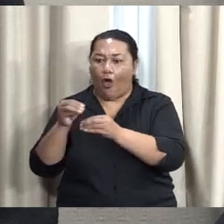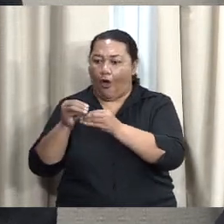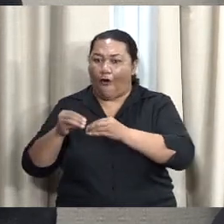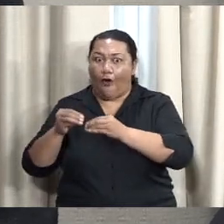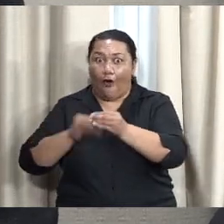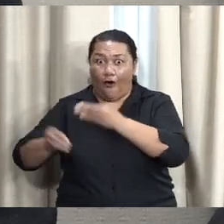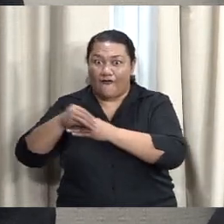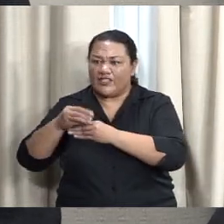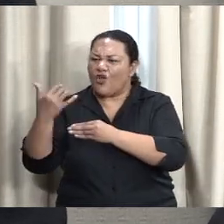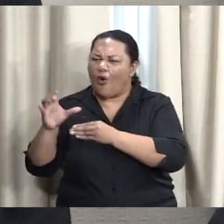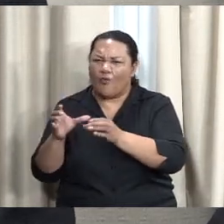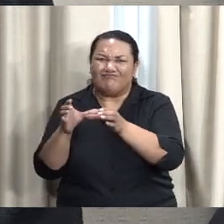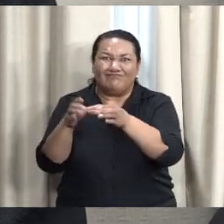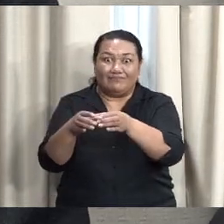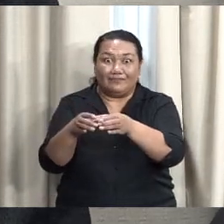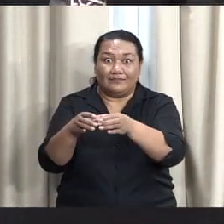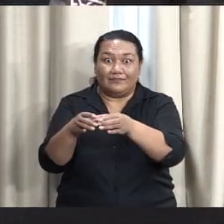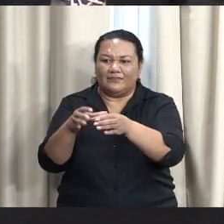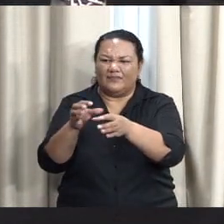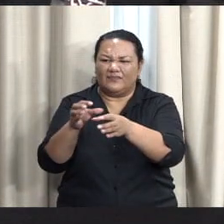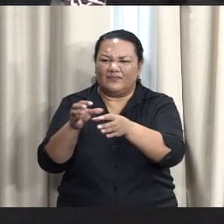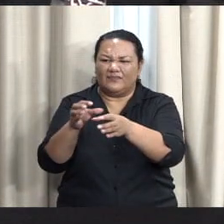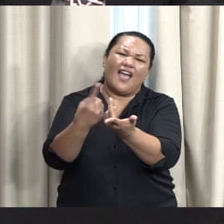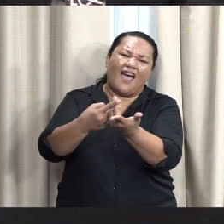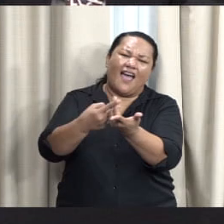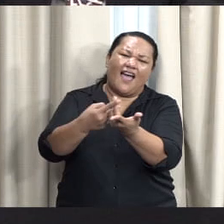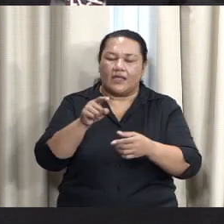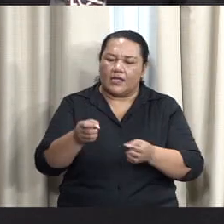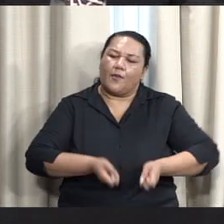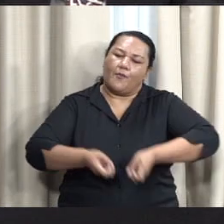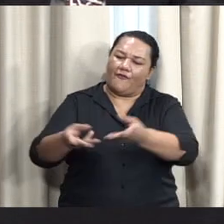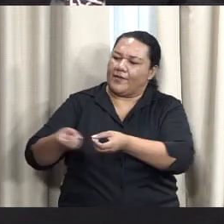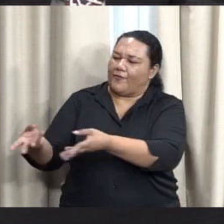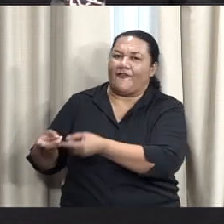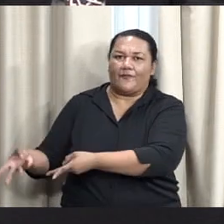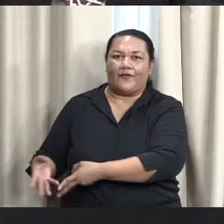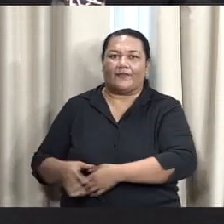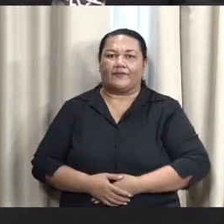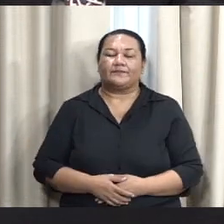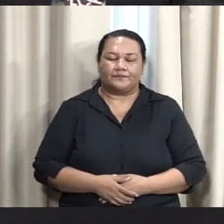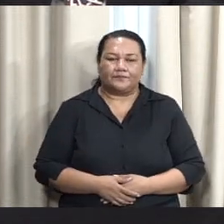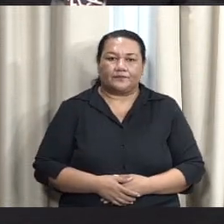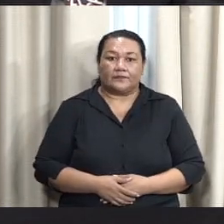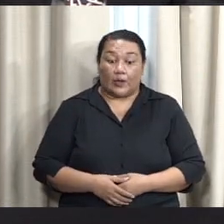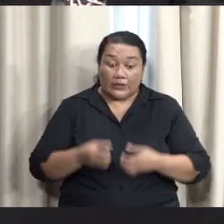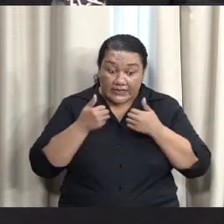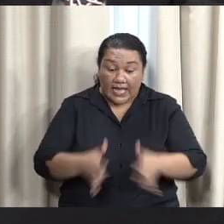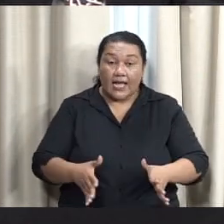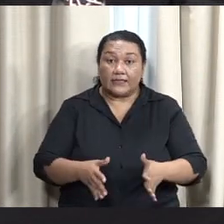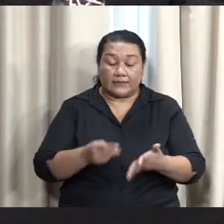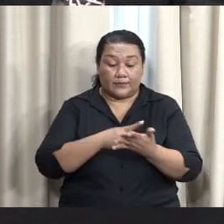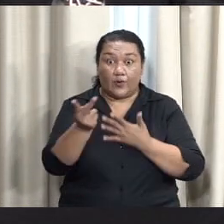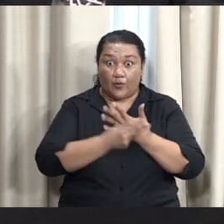to receive support through TMO. We would like to start this initiative first